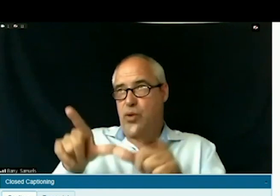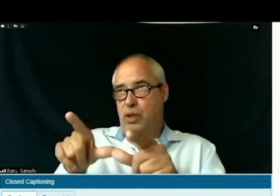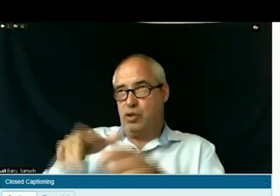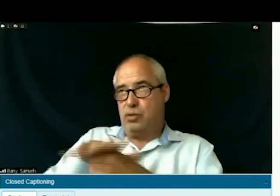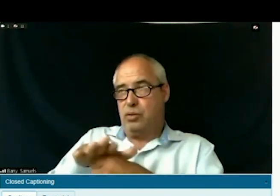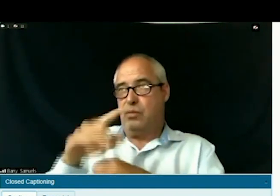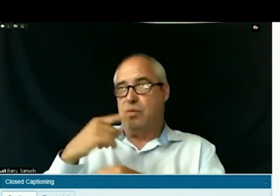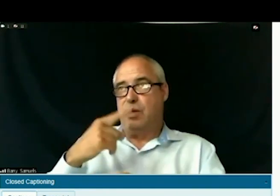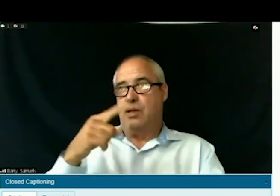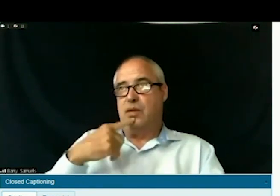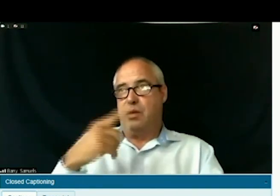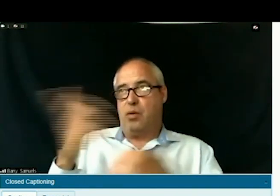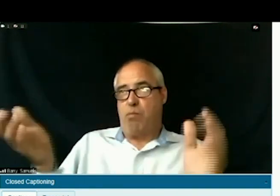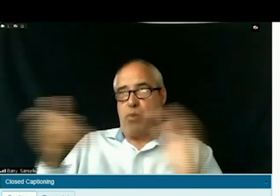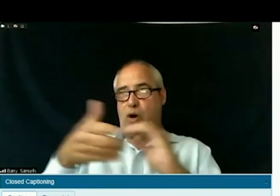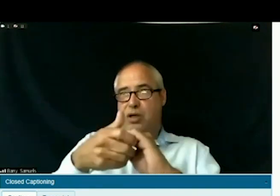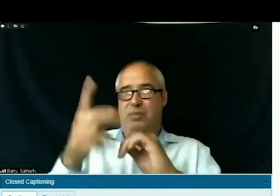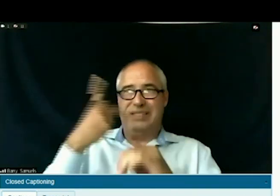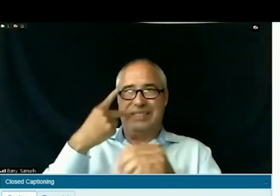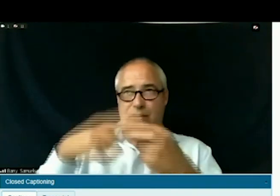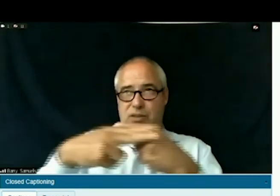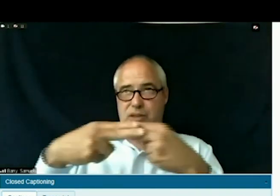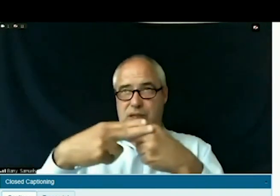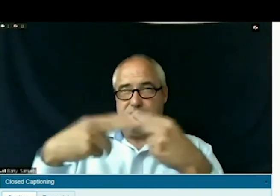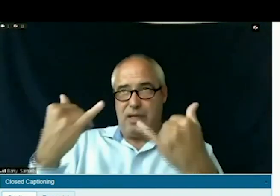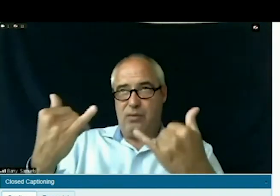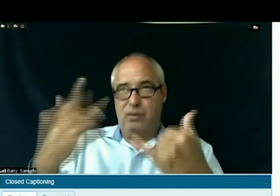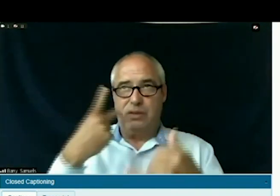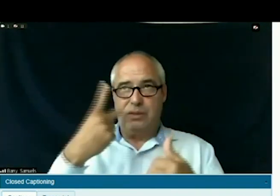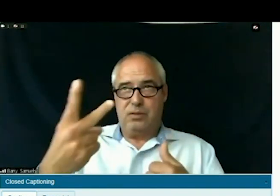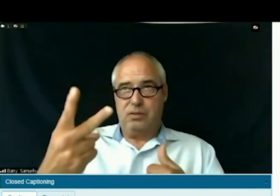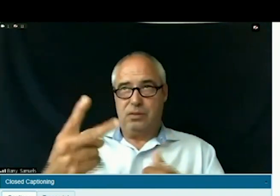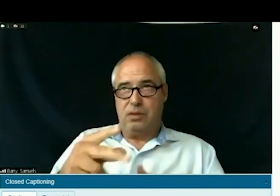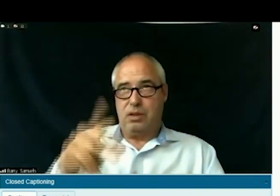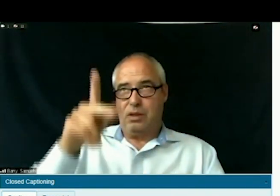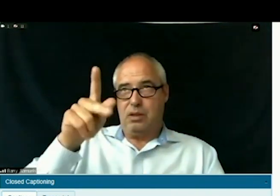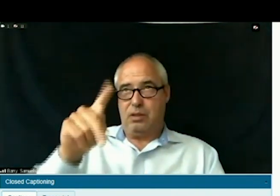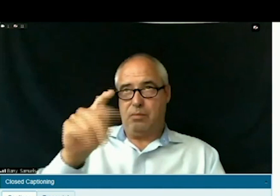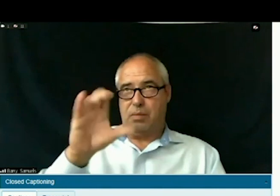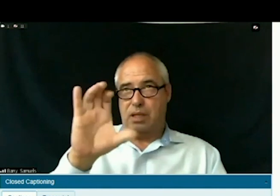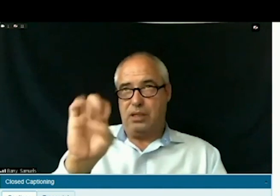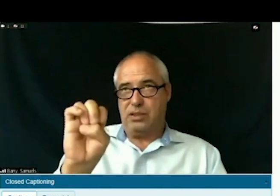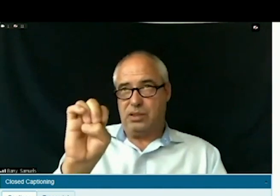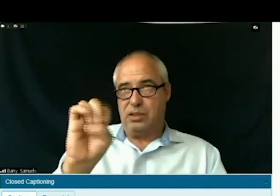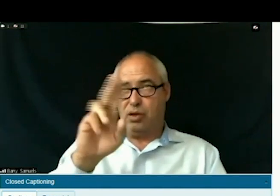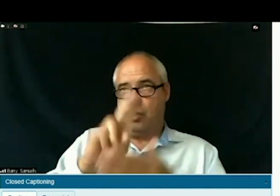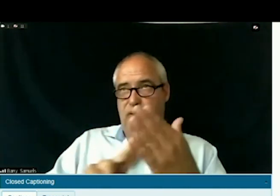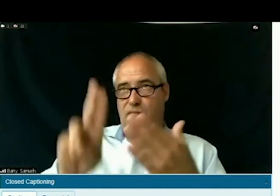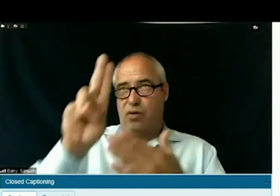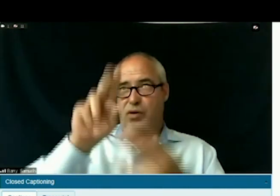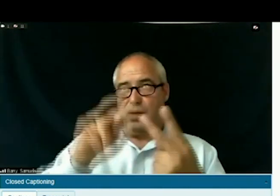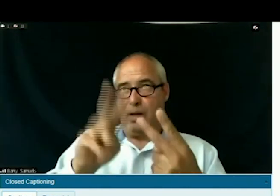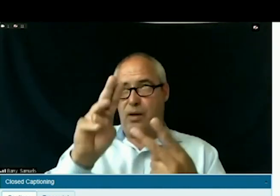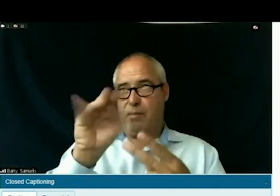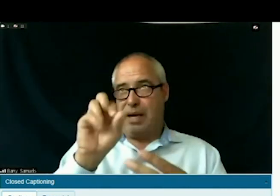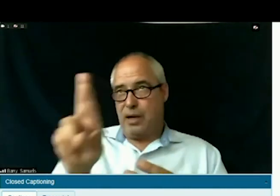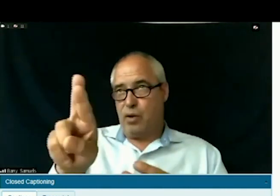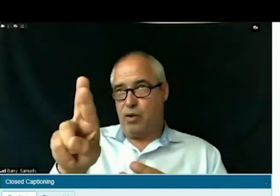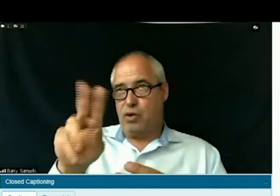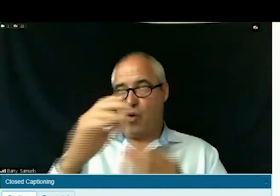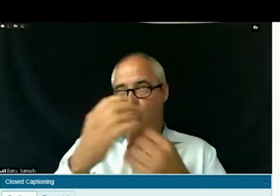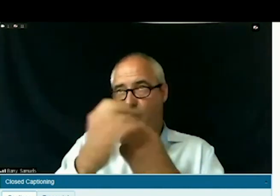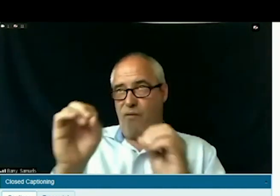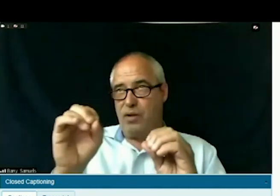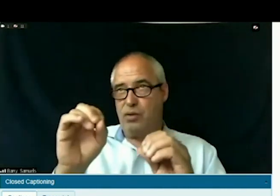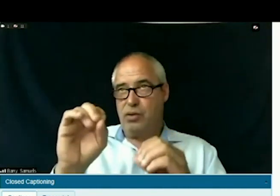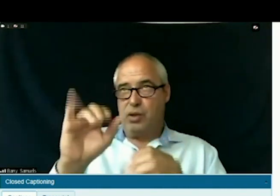These were the partners, as you see here, Pace University, HRC in New York, the mayor's office there, Department of Social Services,